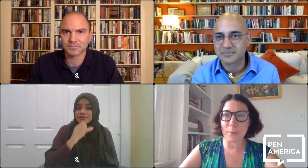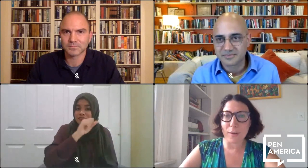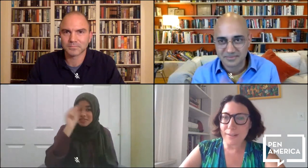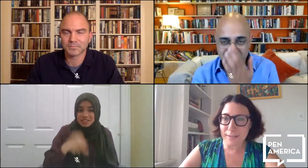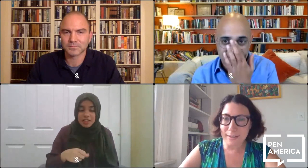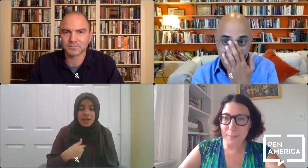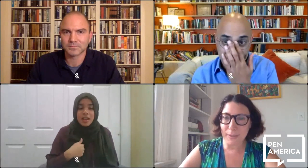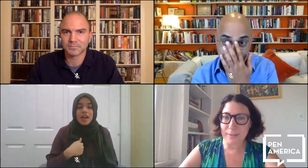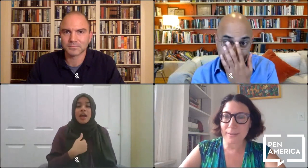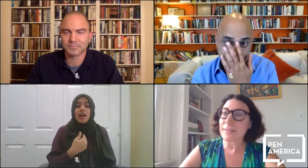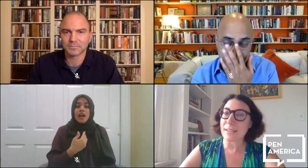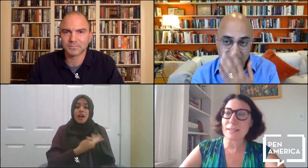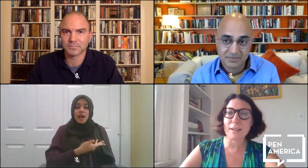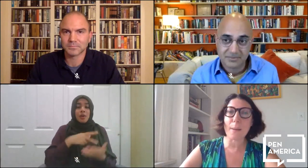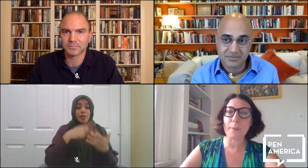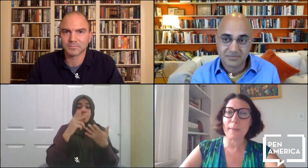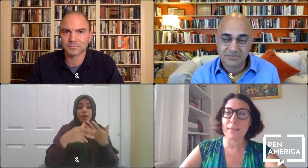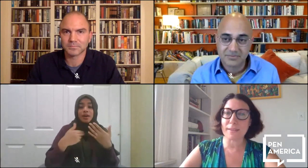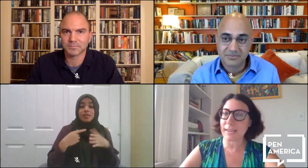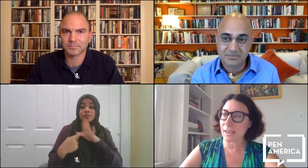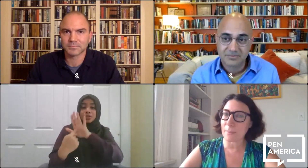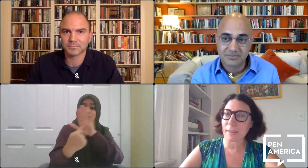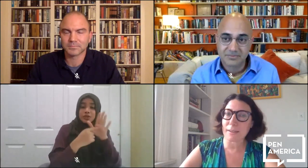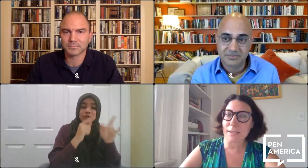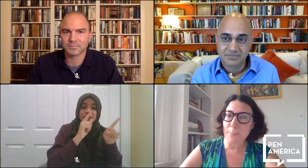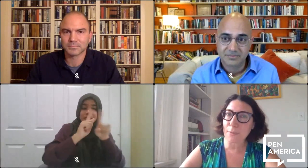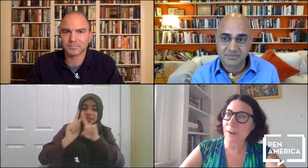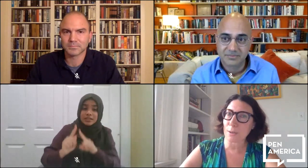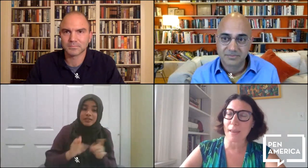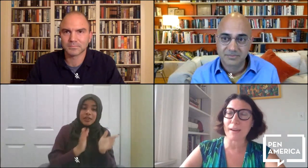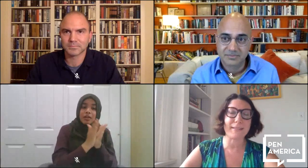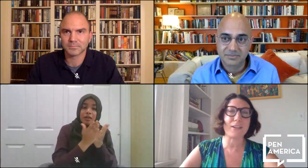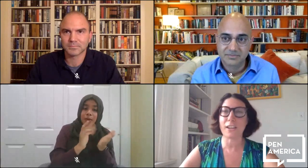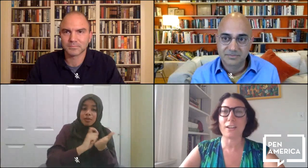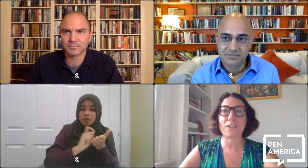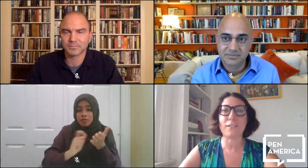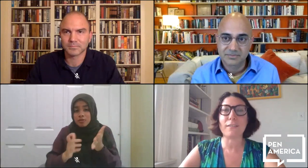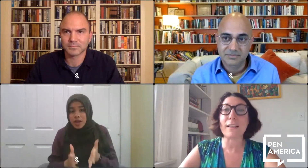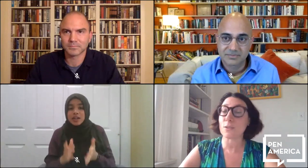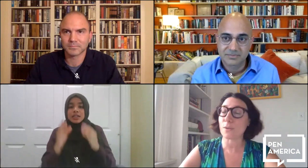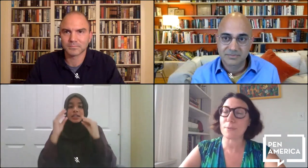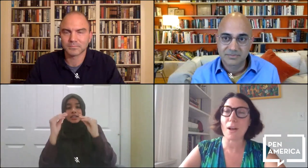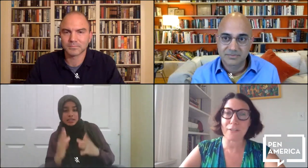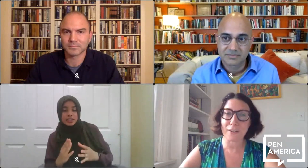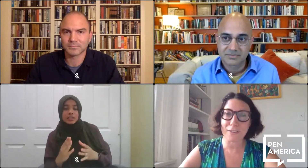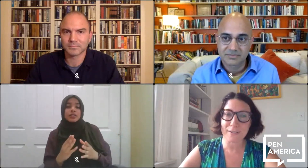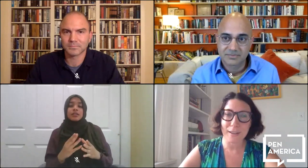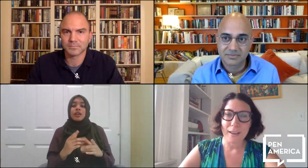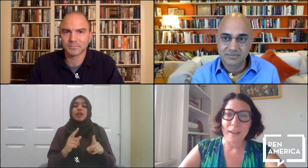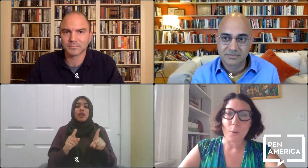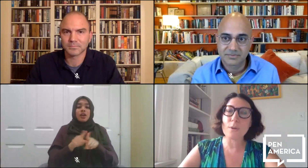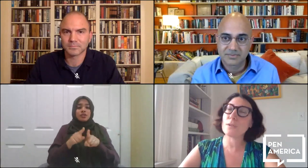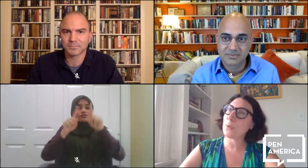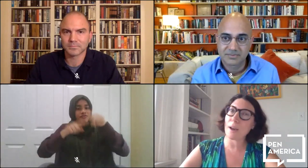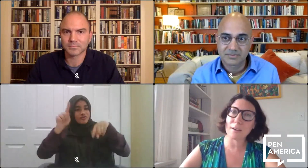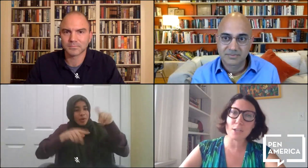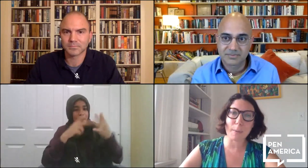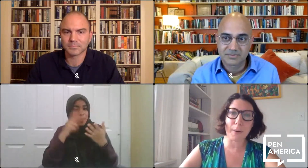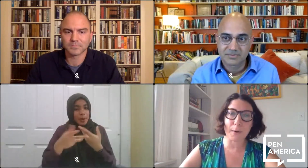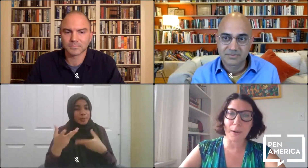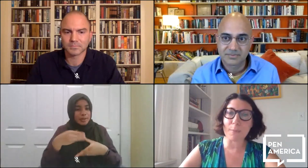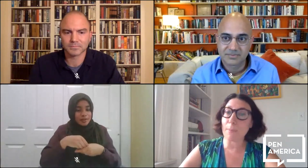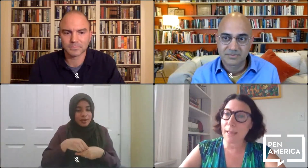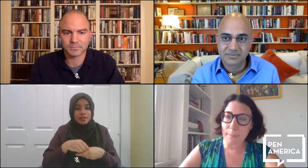scholars from across the disciplines, seeks to complement the dynamic contemporary humanities education that Scripps offers. We're so honored